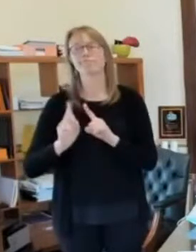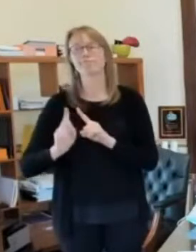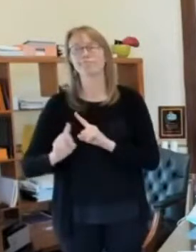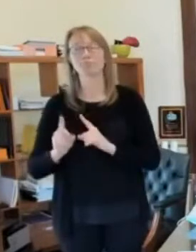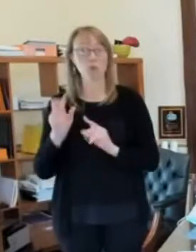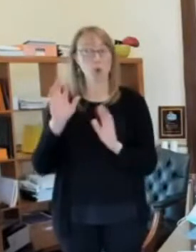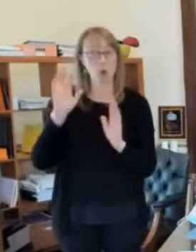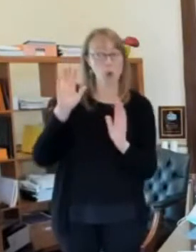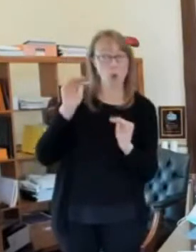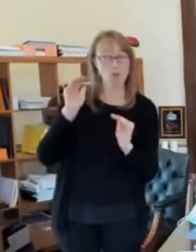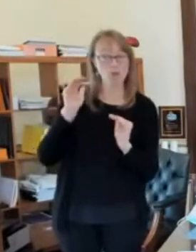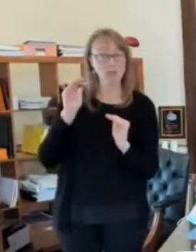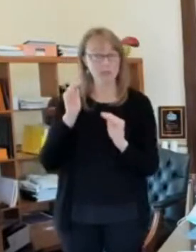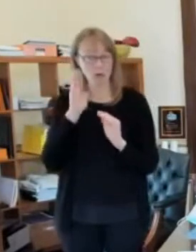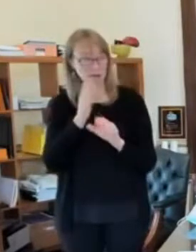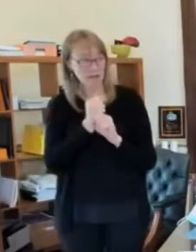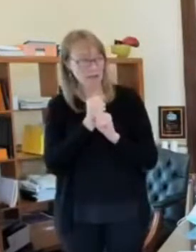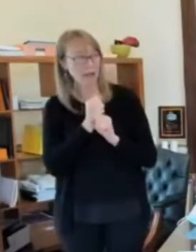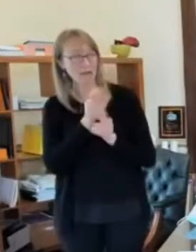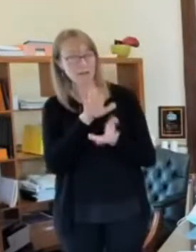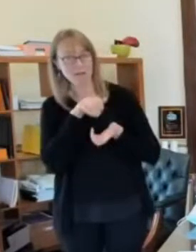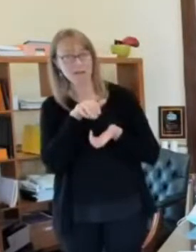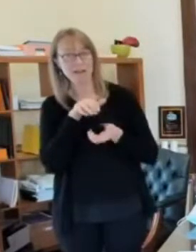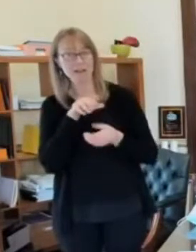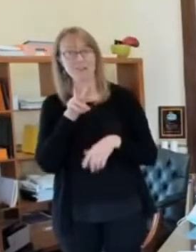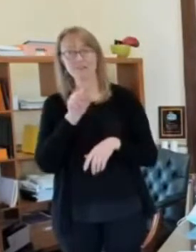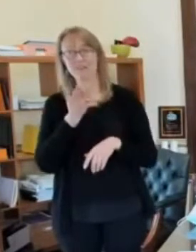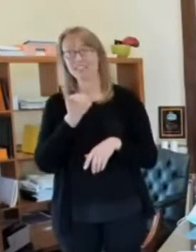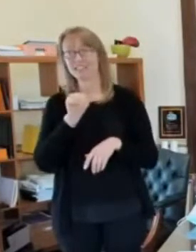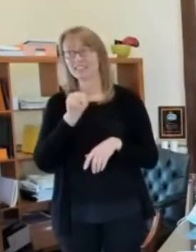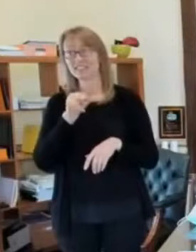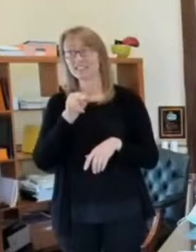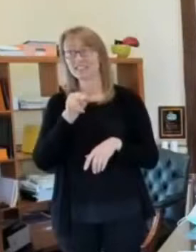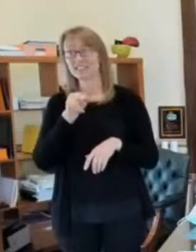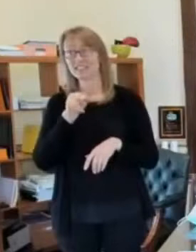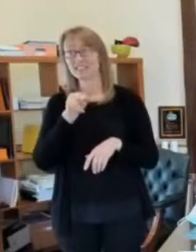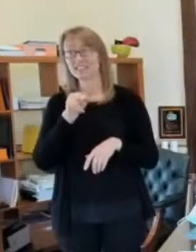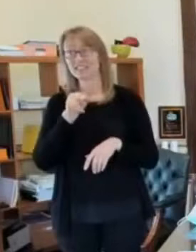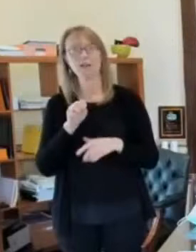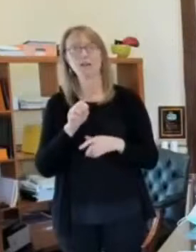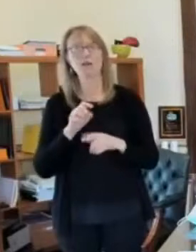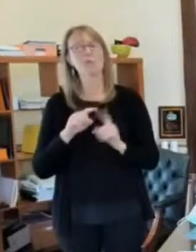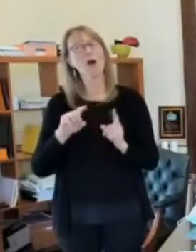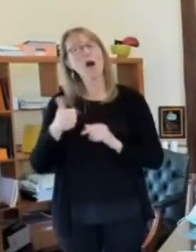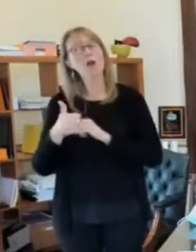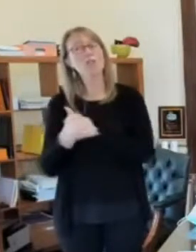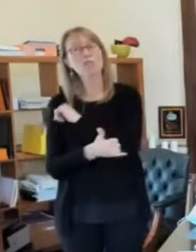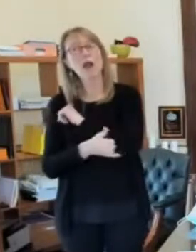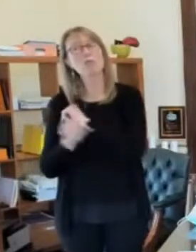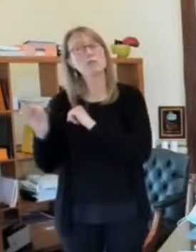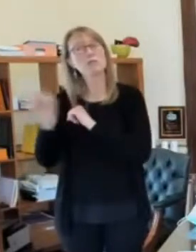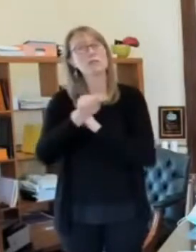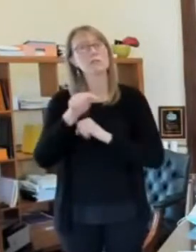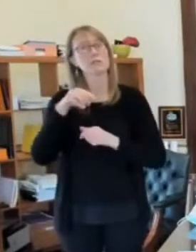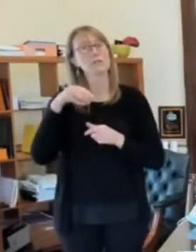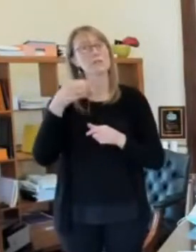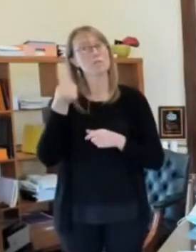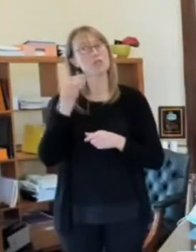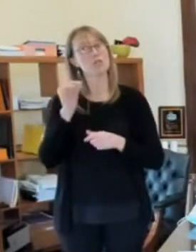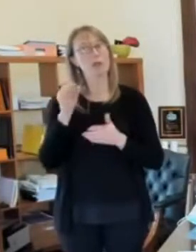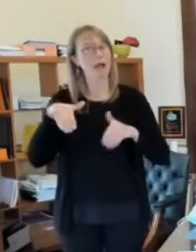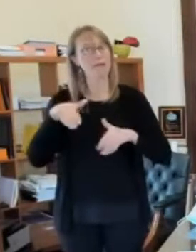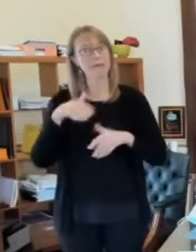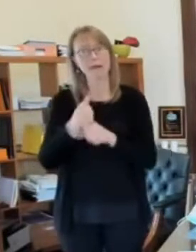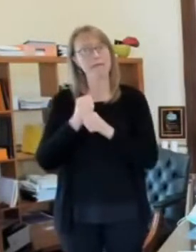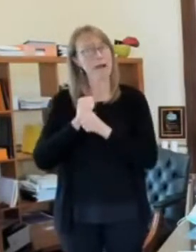but there are many other counties in Missouri who also have not received any vaccine. So we are hopeful that